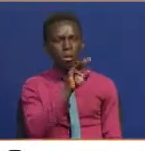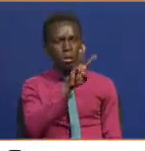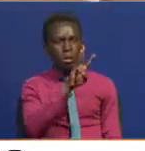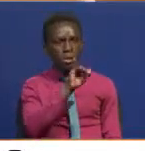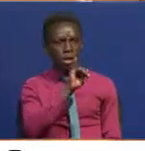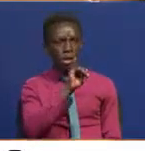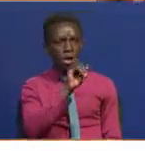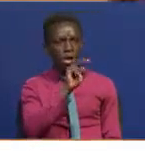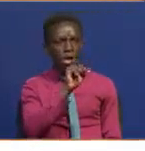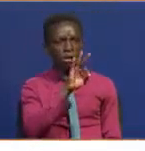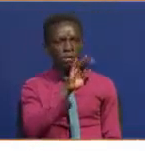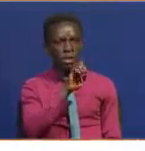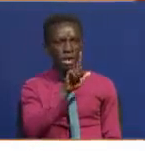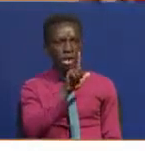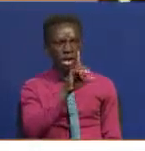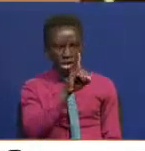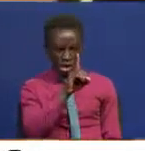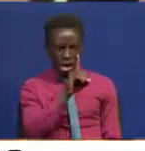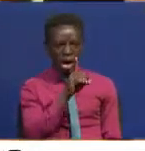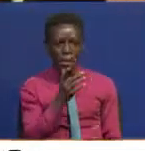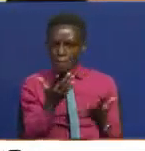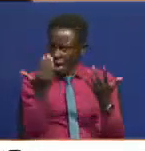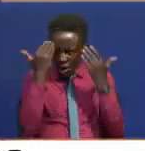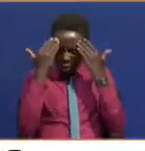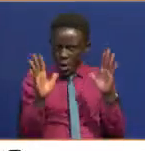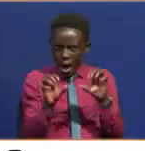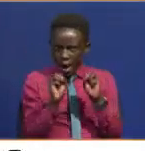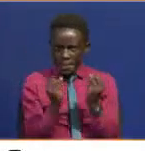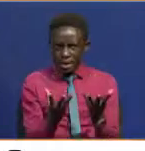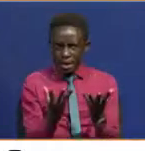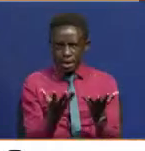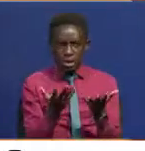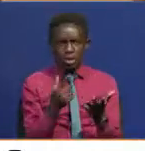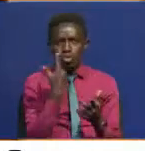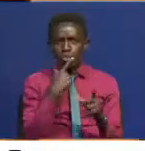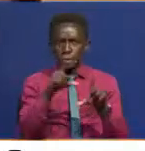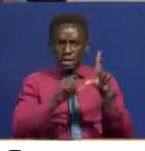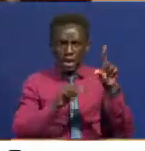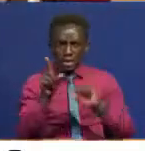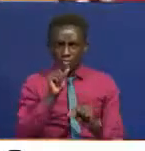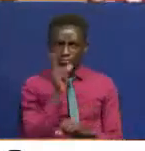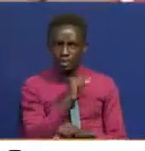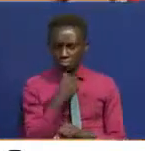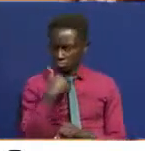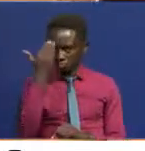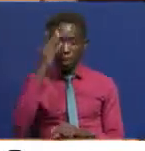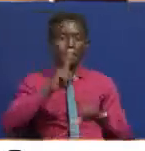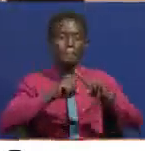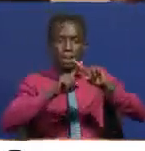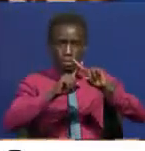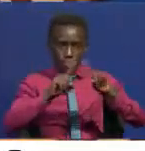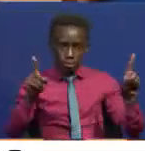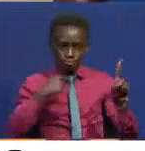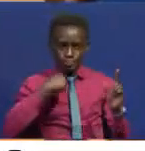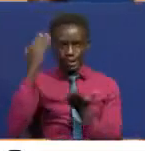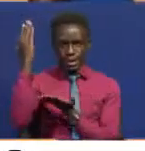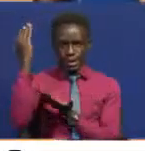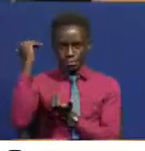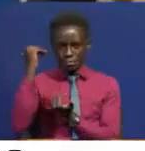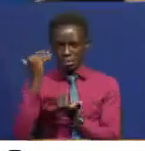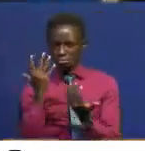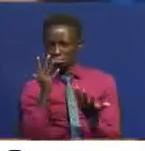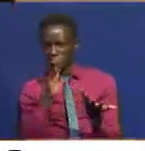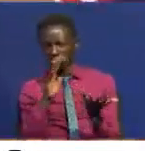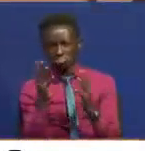I'm yet to be advised on how many already done their selections. Yeah, but I am expecting at